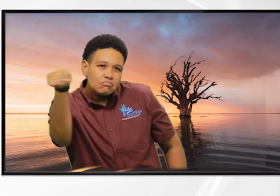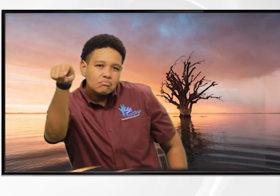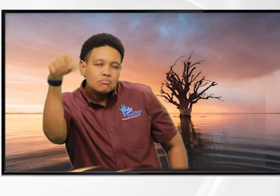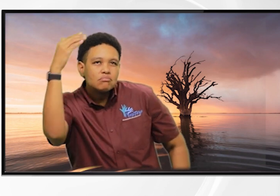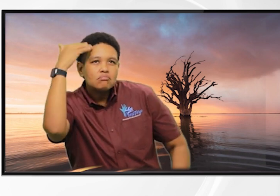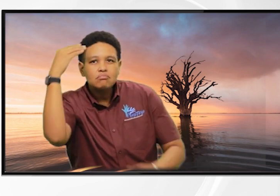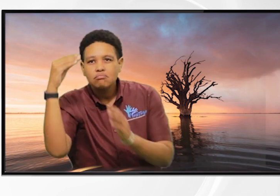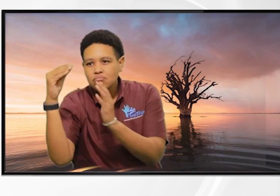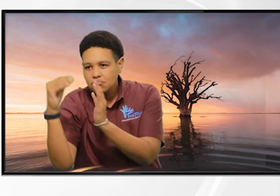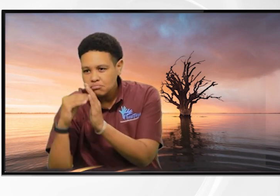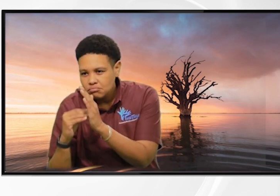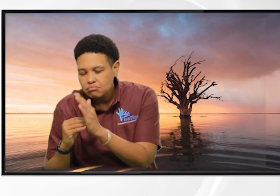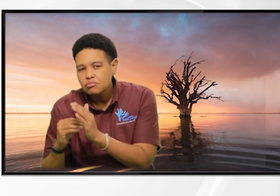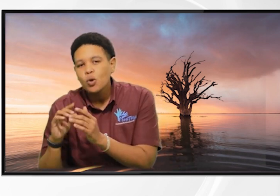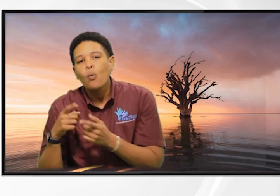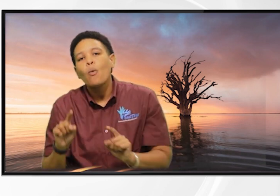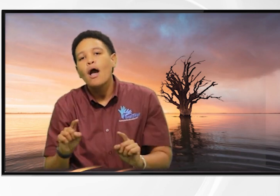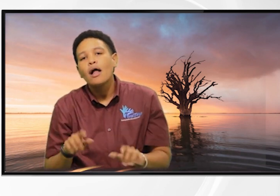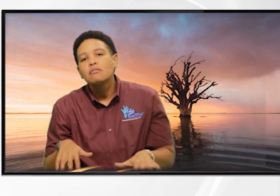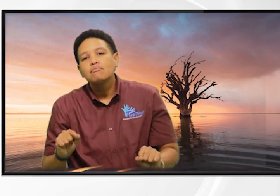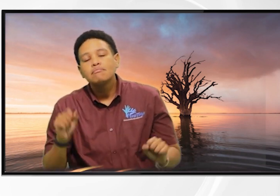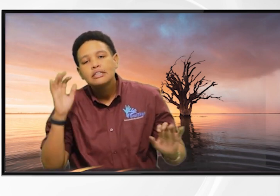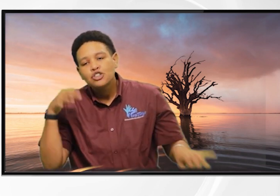for in decision-making.